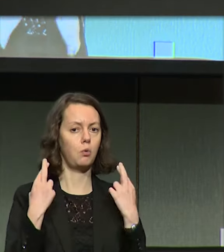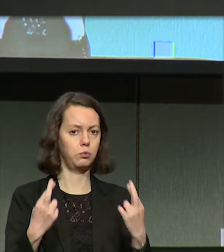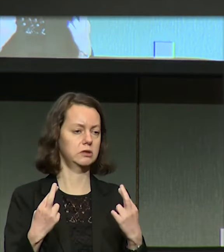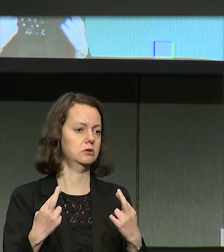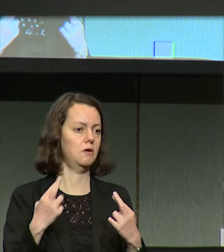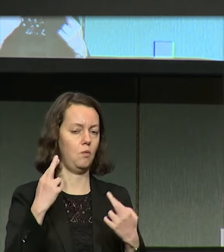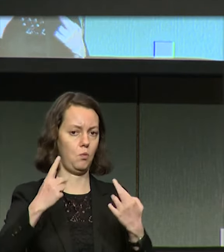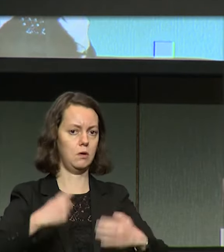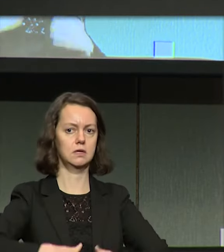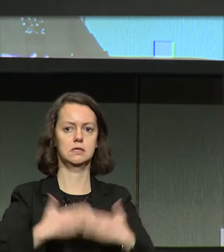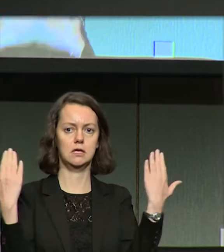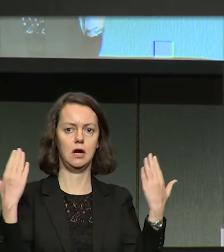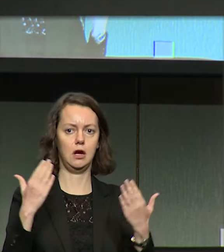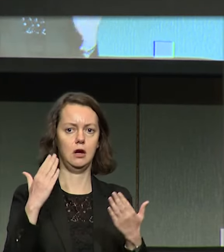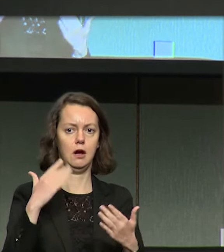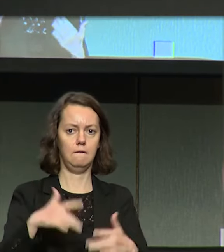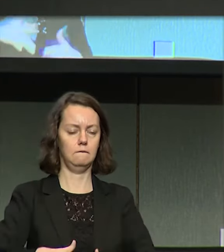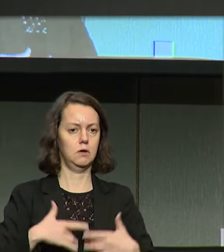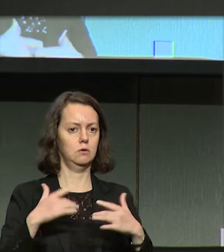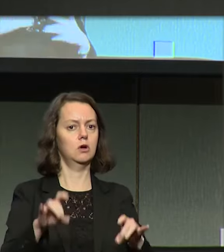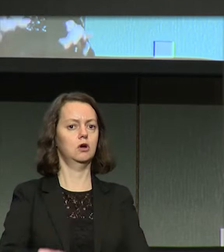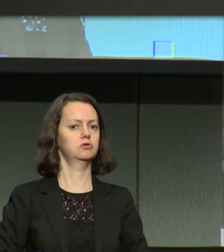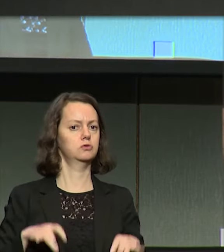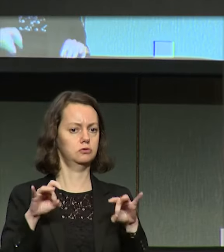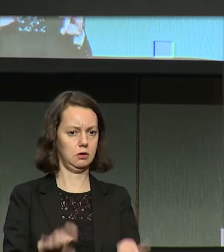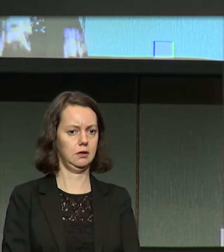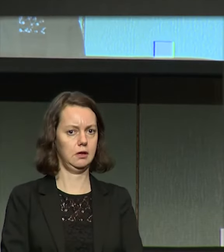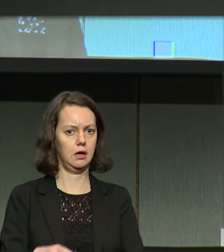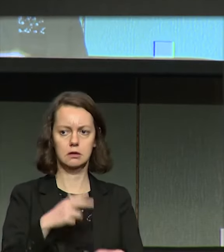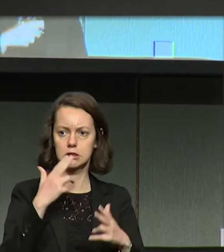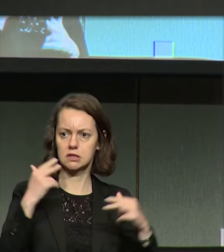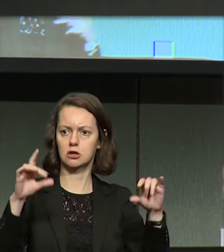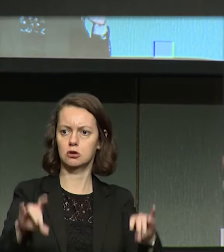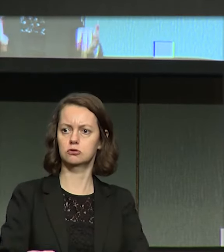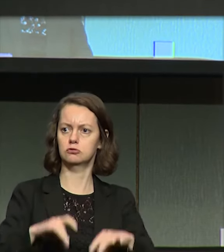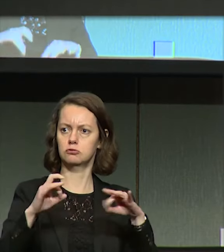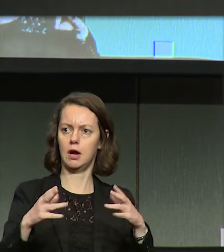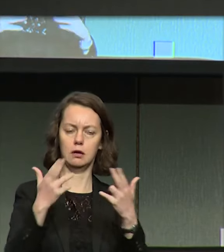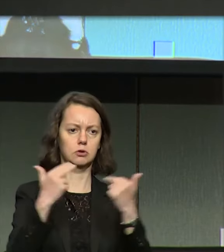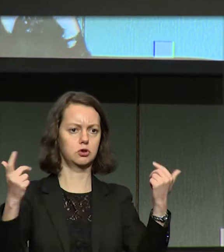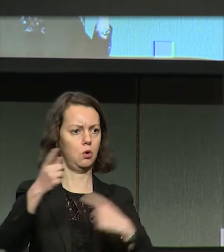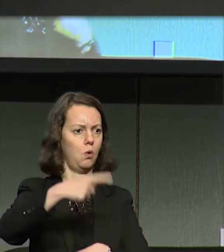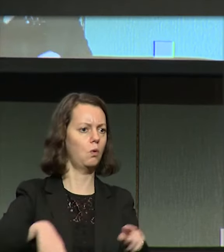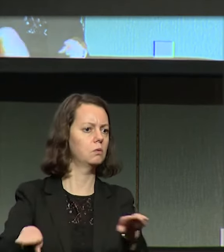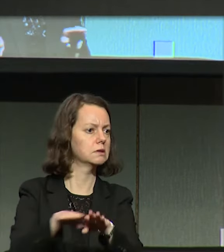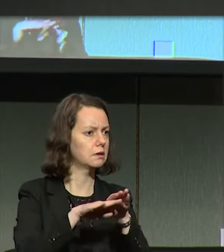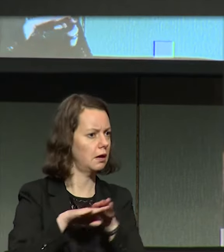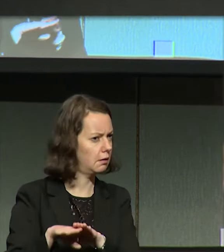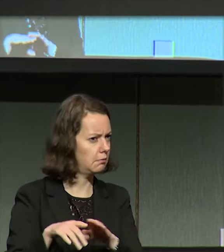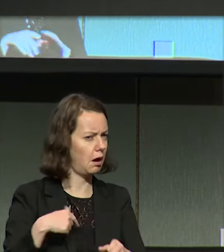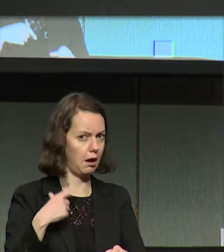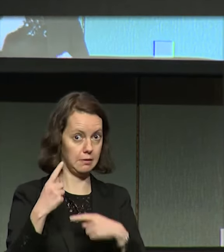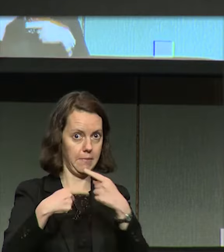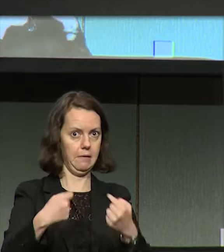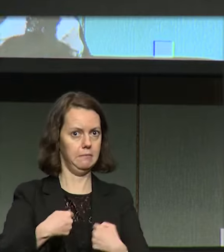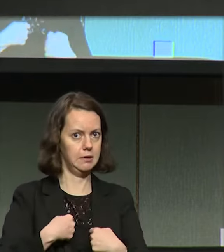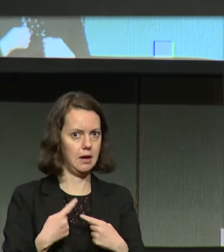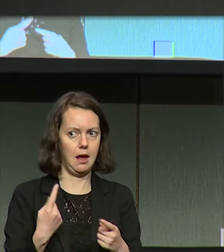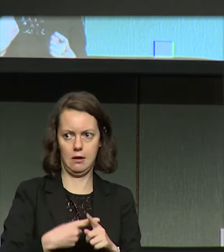into my sense of being Australian and be alongside people and sing a national anthem that I feel included in, or have a day